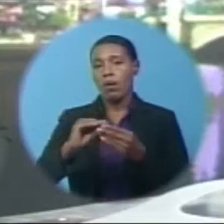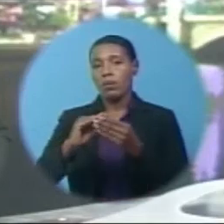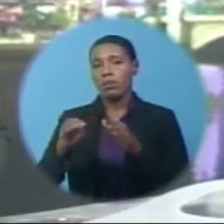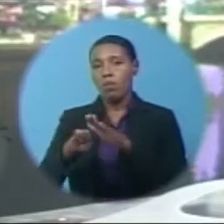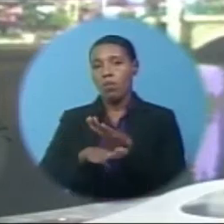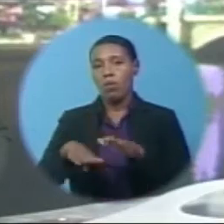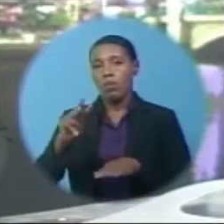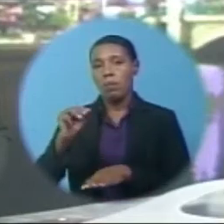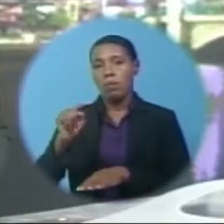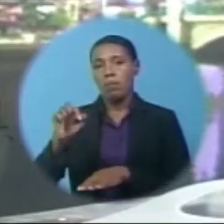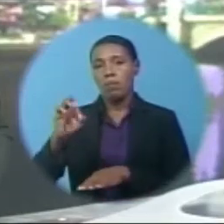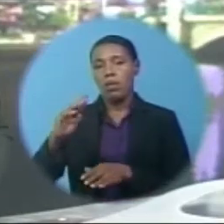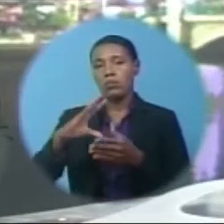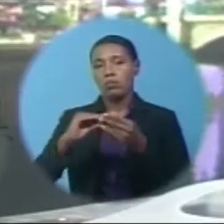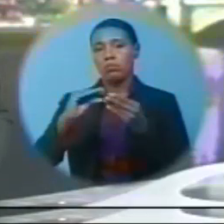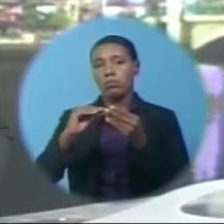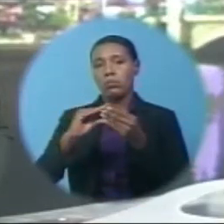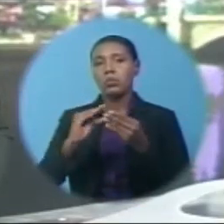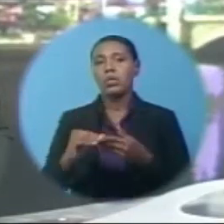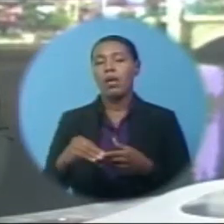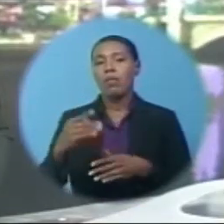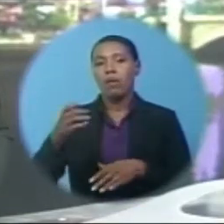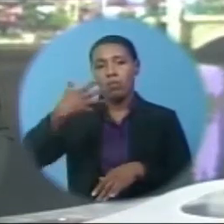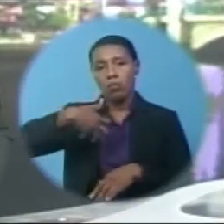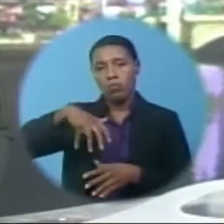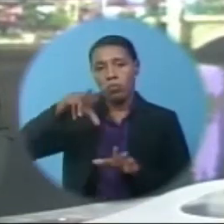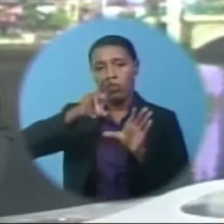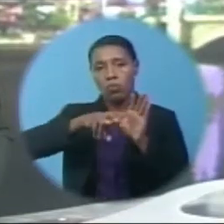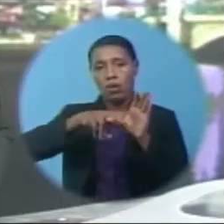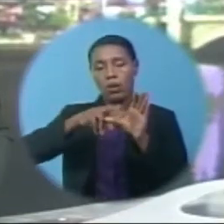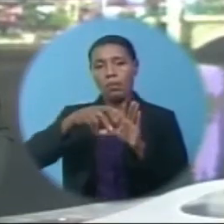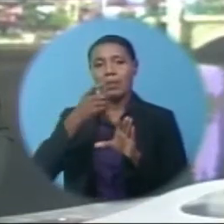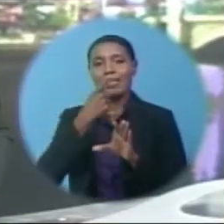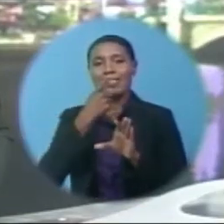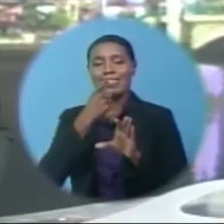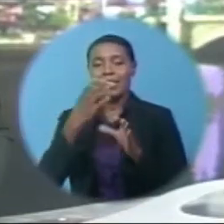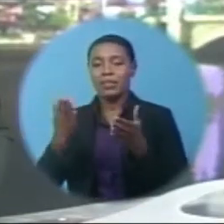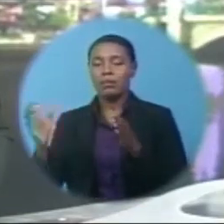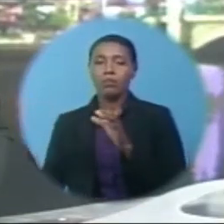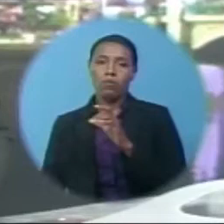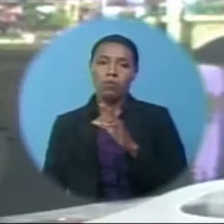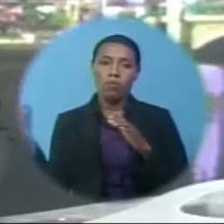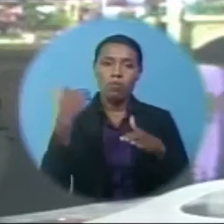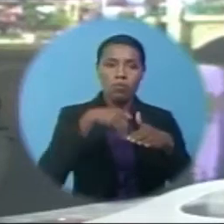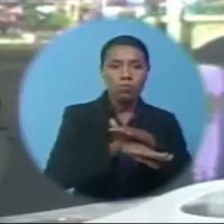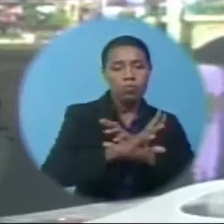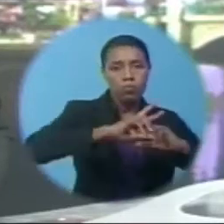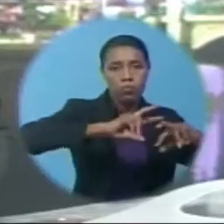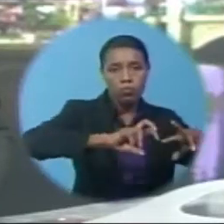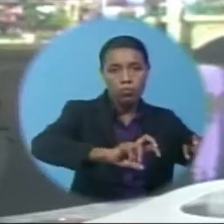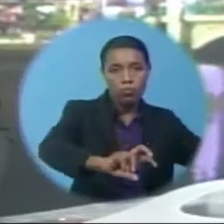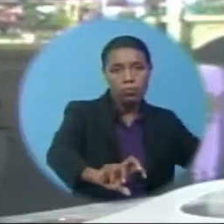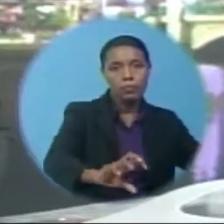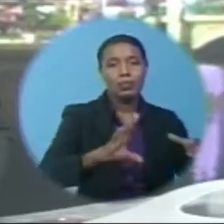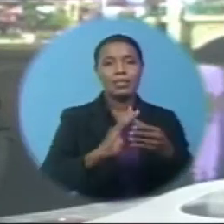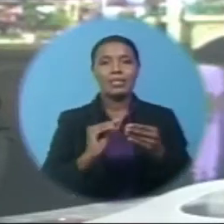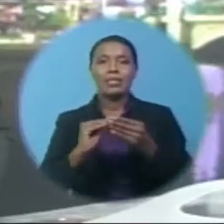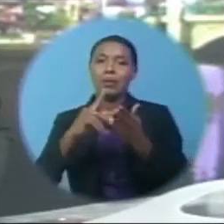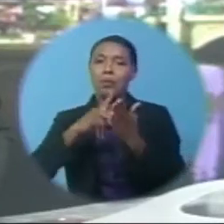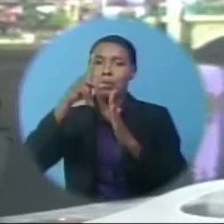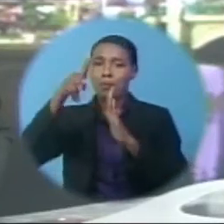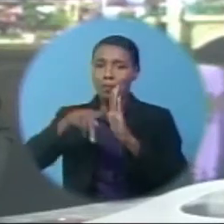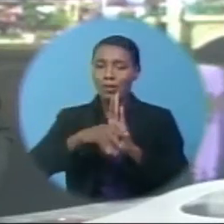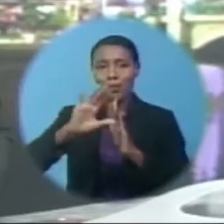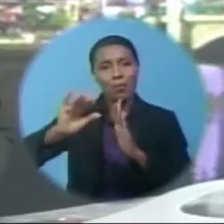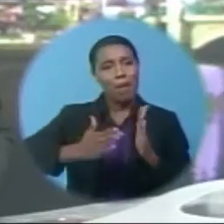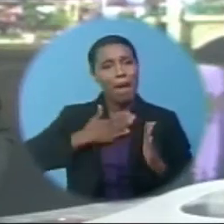at the Thelma Vaughan Home, says they were approached by the club and dentists came in to conduct preliminary checks. She says the project is welcomed,